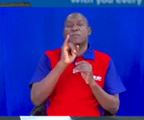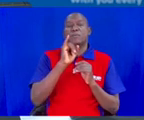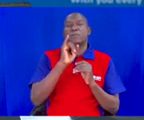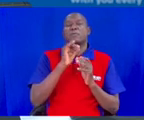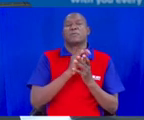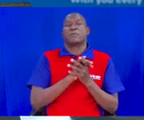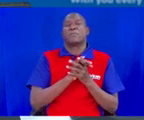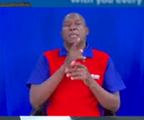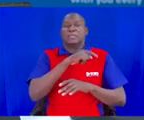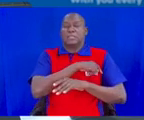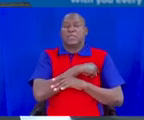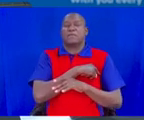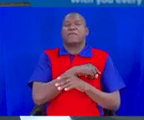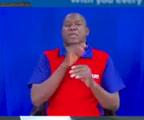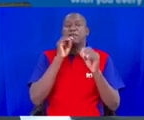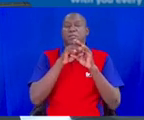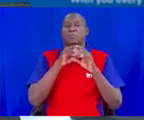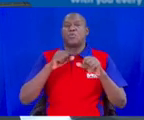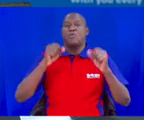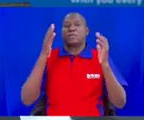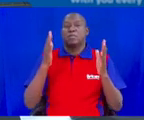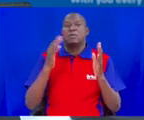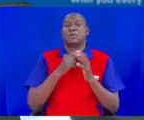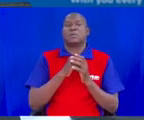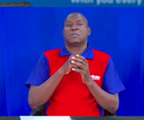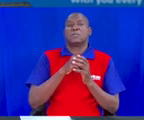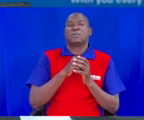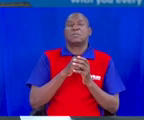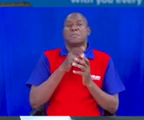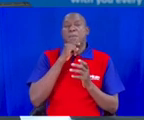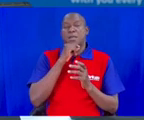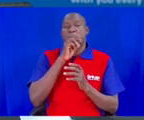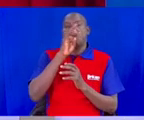the Chief Investment Officer, Mr. Mose.